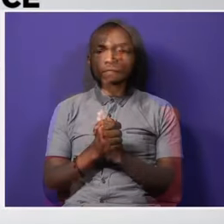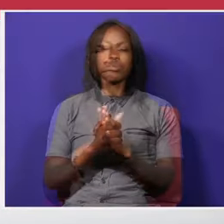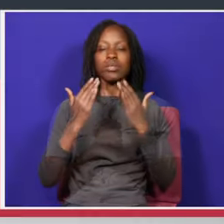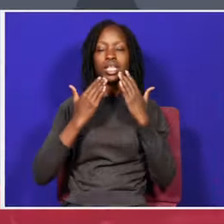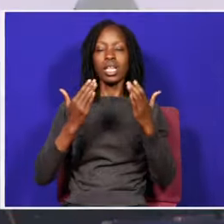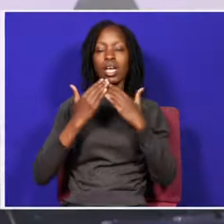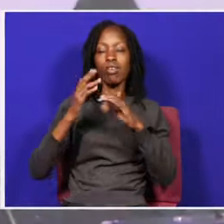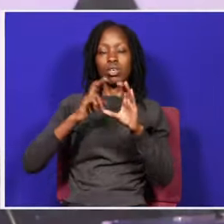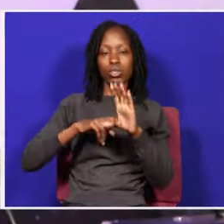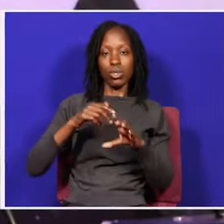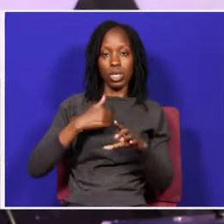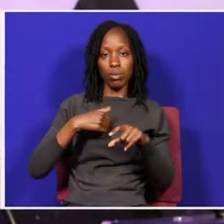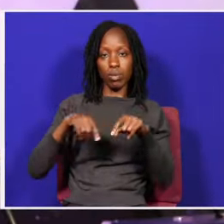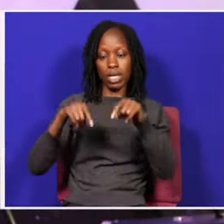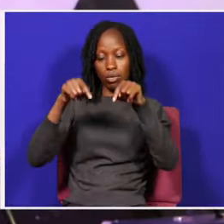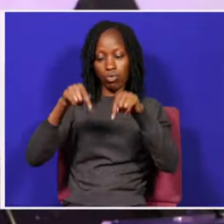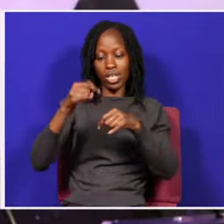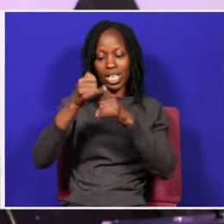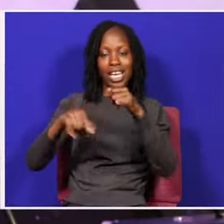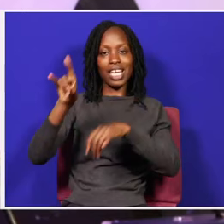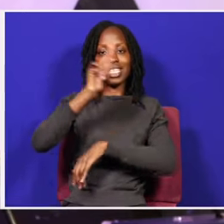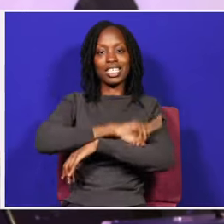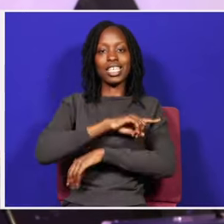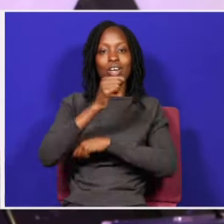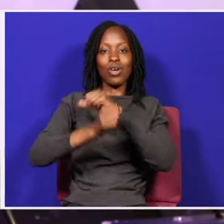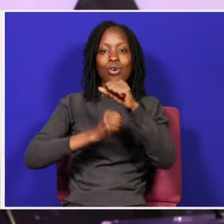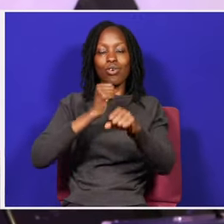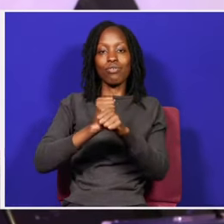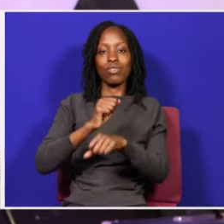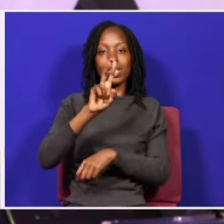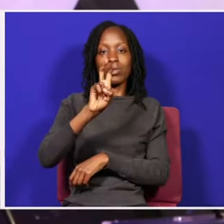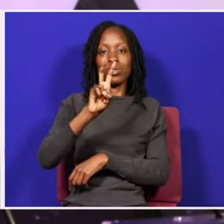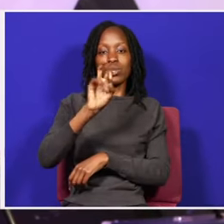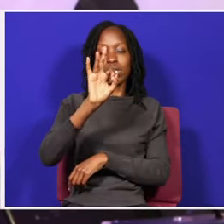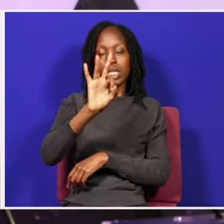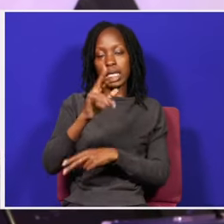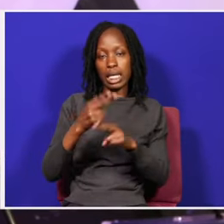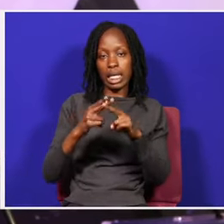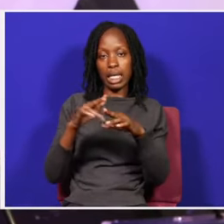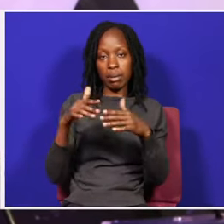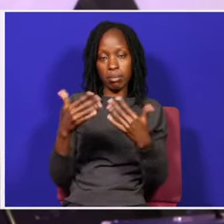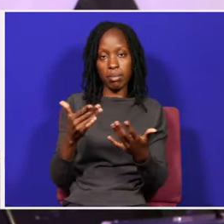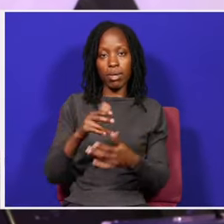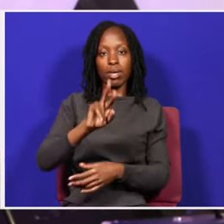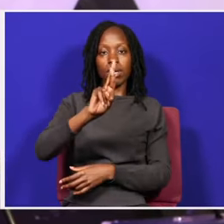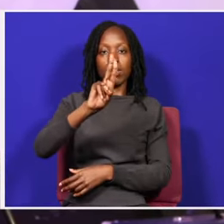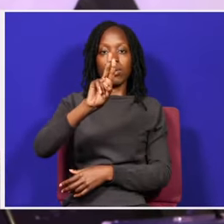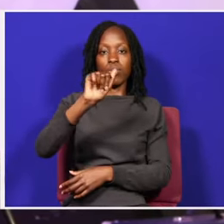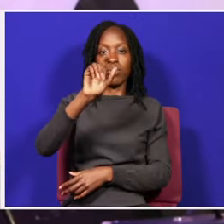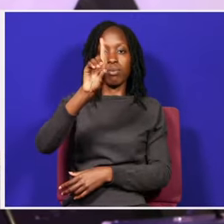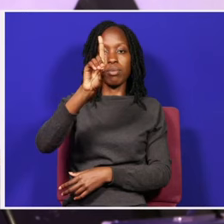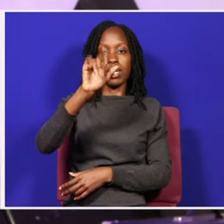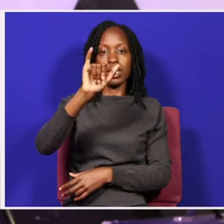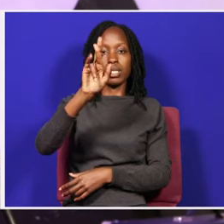Thank you so much for joining me on this, the very, very last day of the year 2023. My name, as you've heard, is Kwame